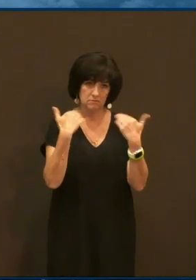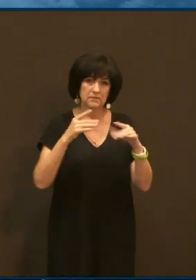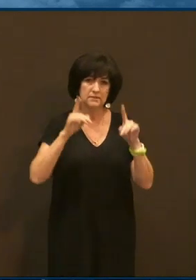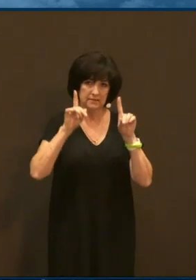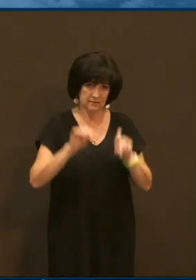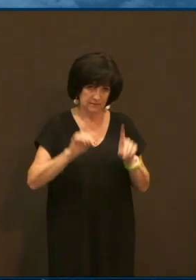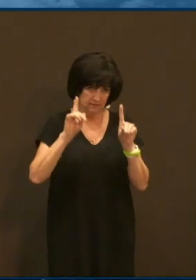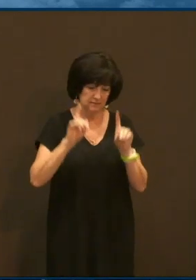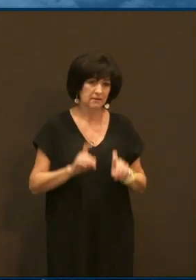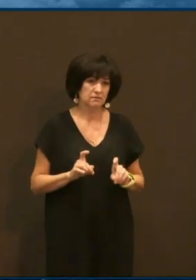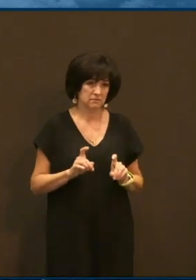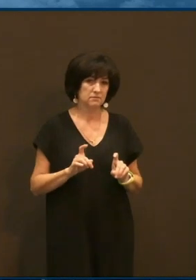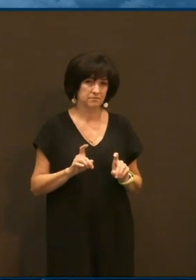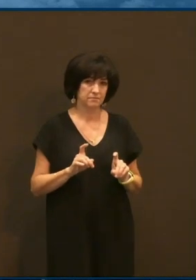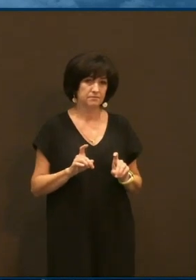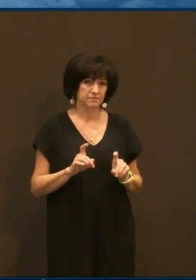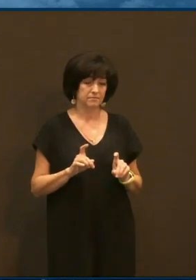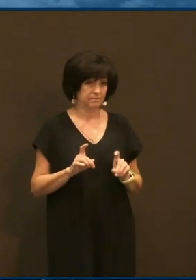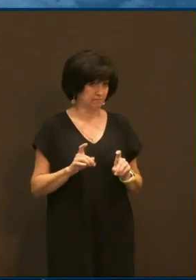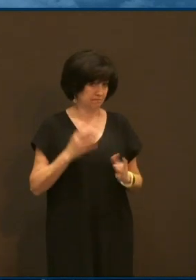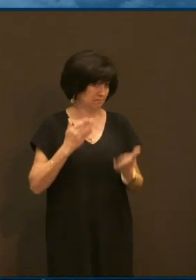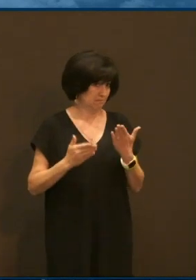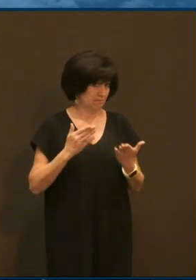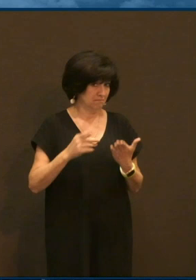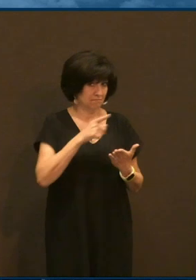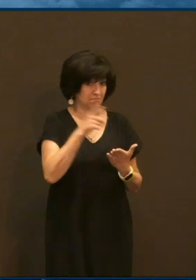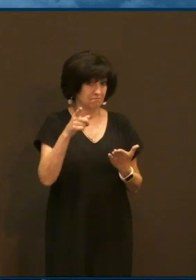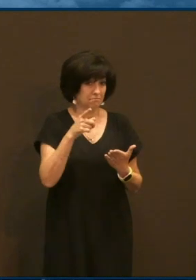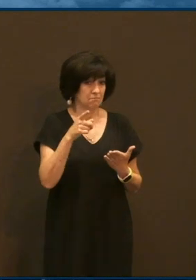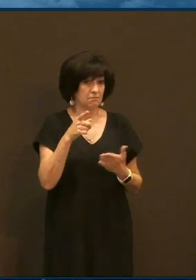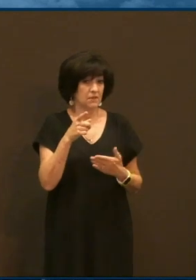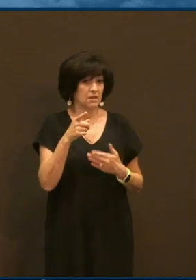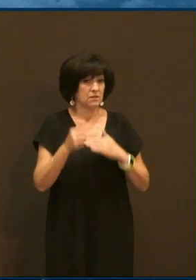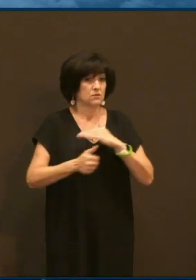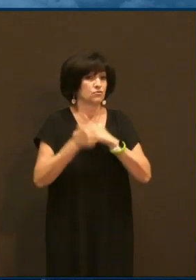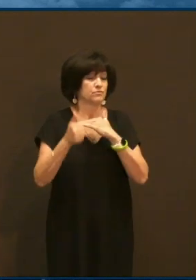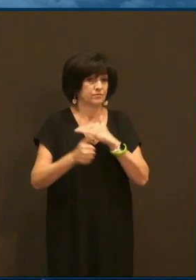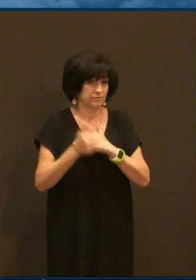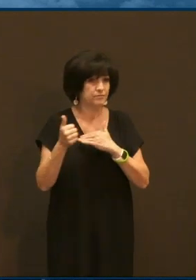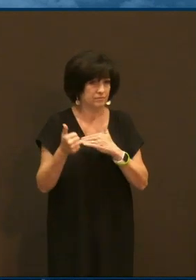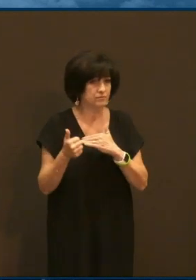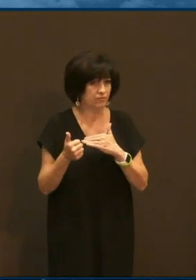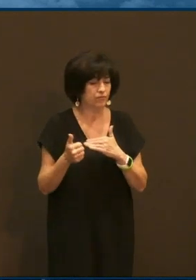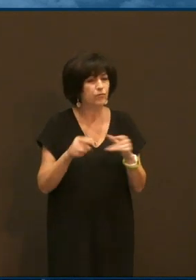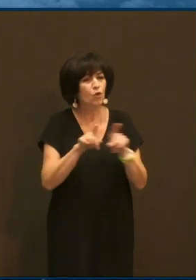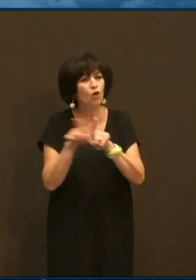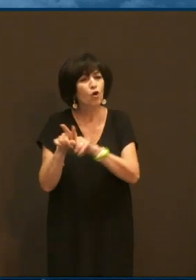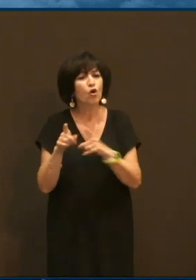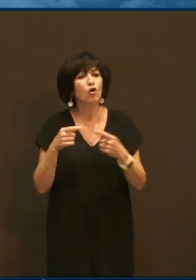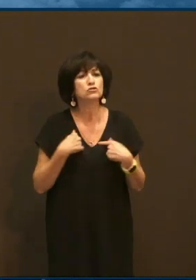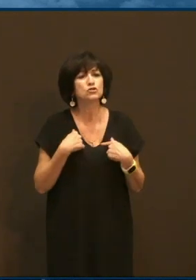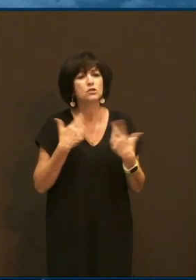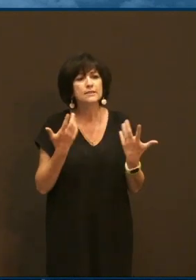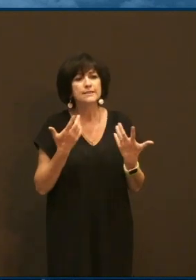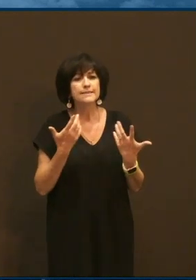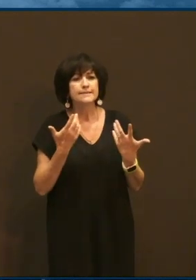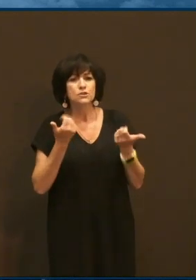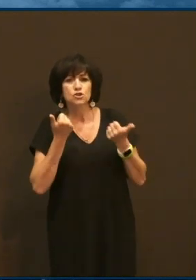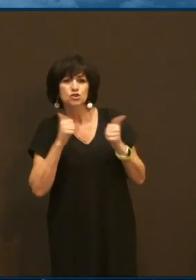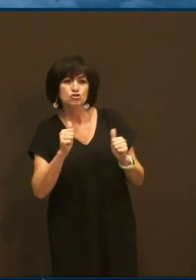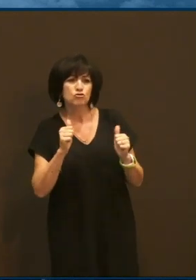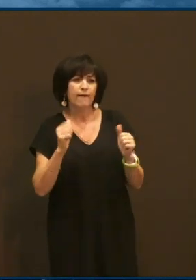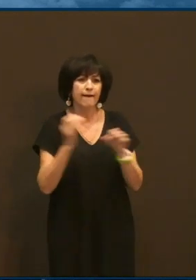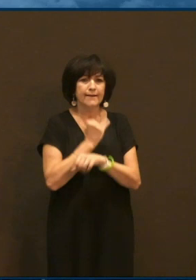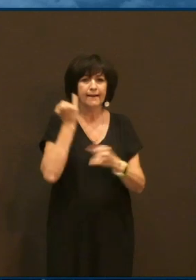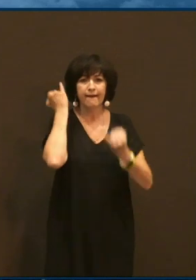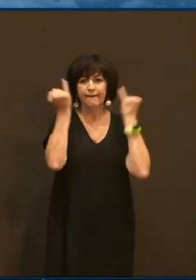get tested when they've maybe been around other people. We're also looking for neighborhood solutions. So probably during early July,